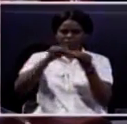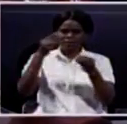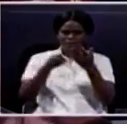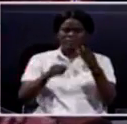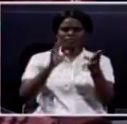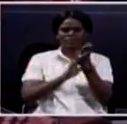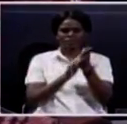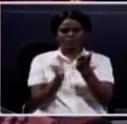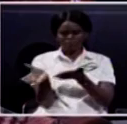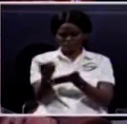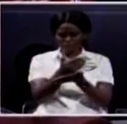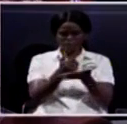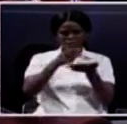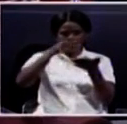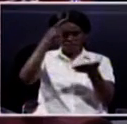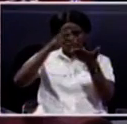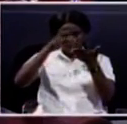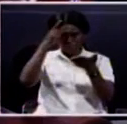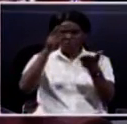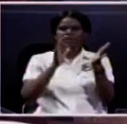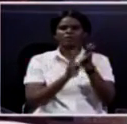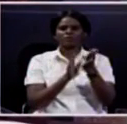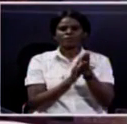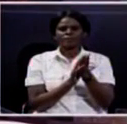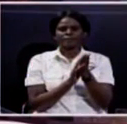are collecting from the children, the schools